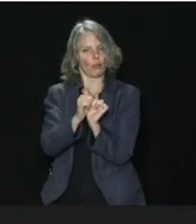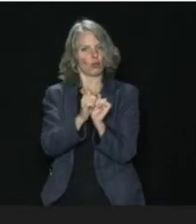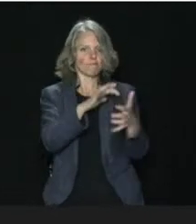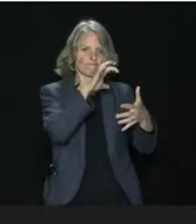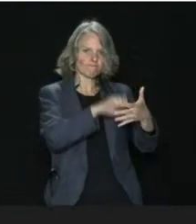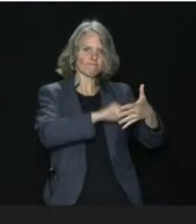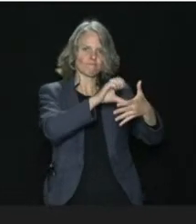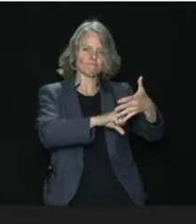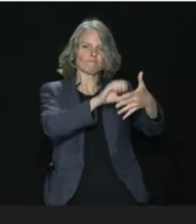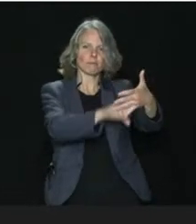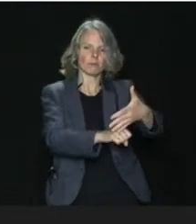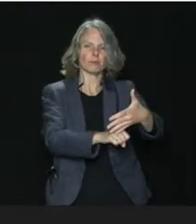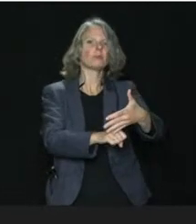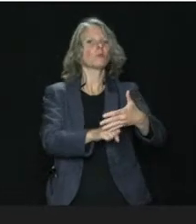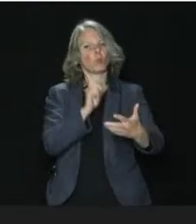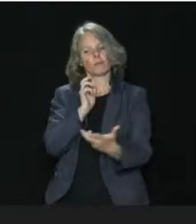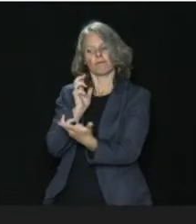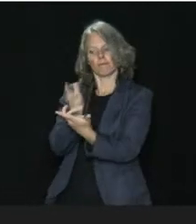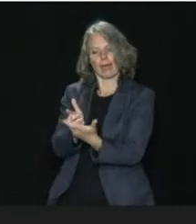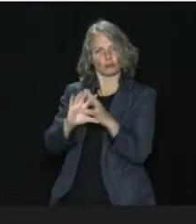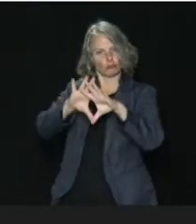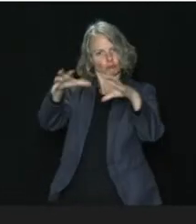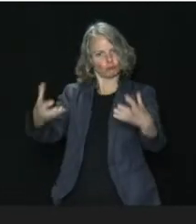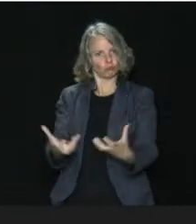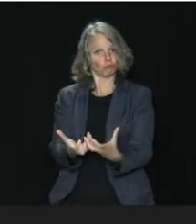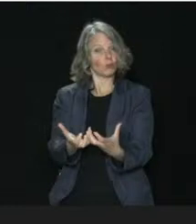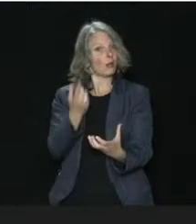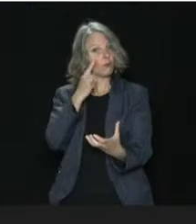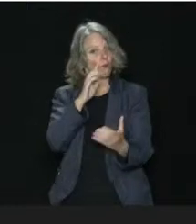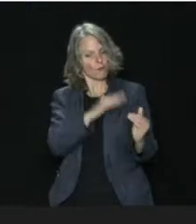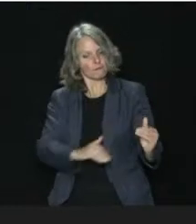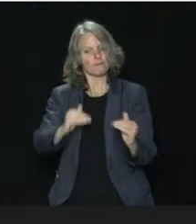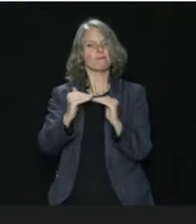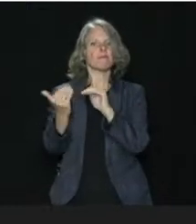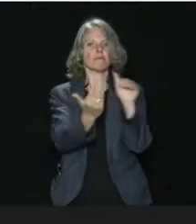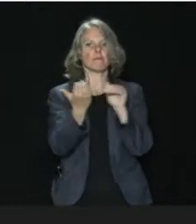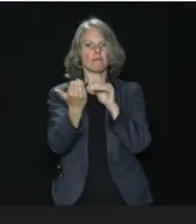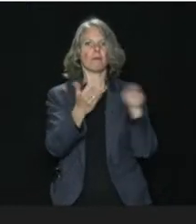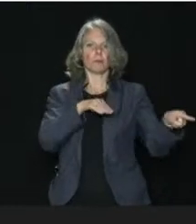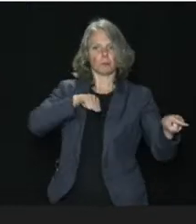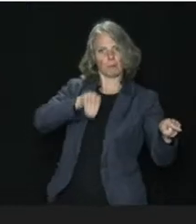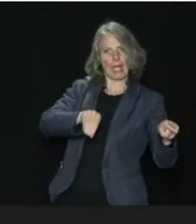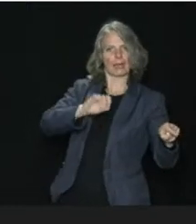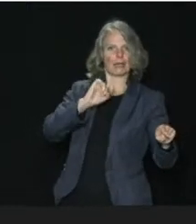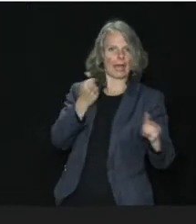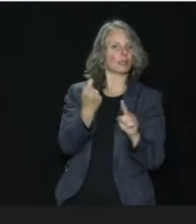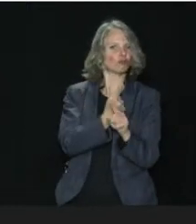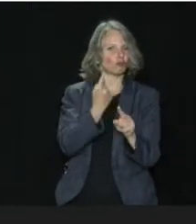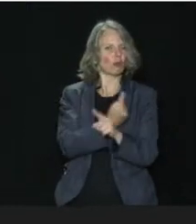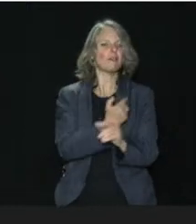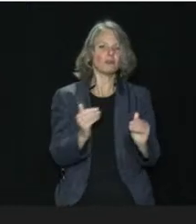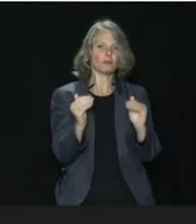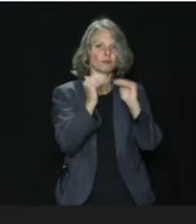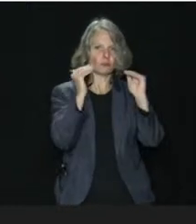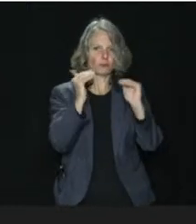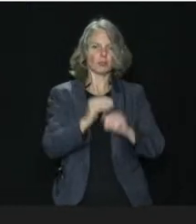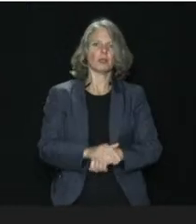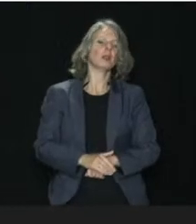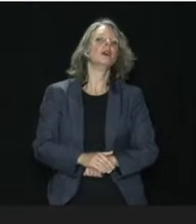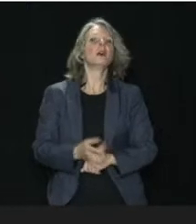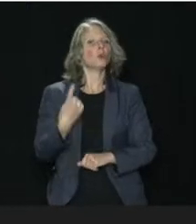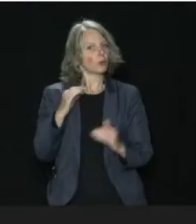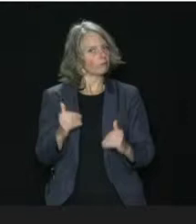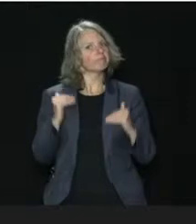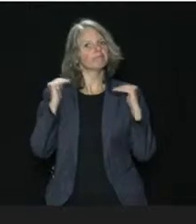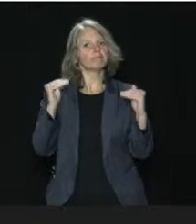with what the rest of the world is doing to make sure that everyone is paying their fair share. We are moving forward with